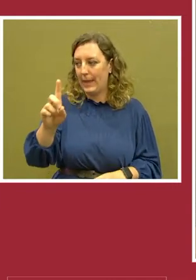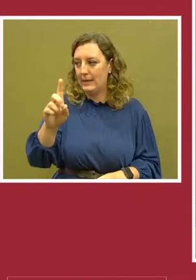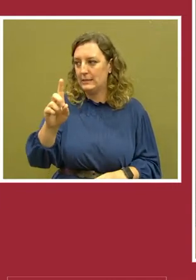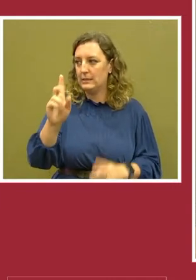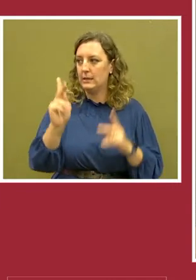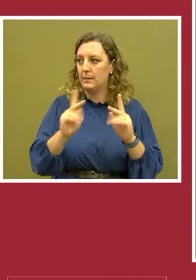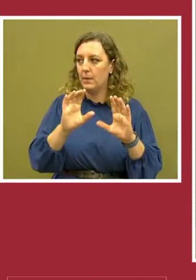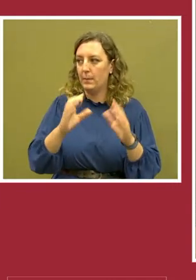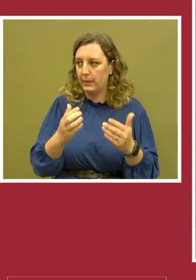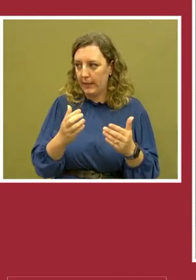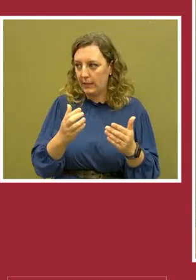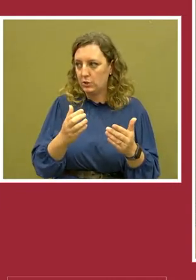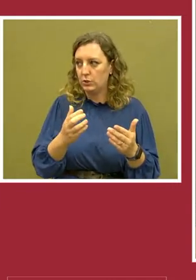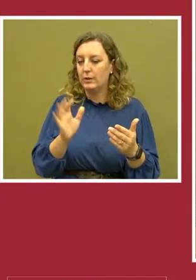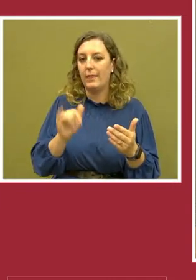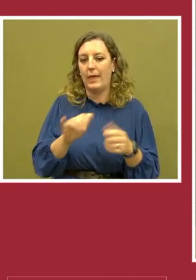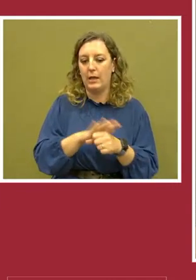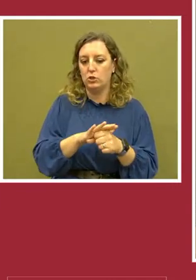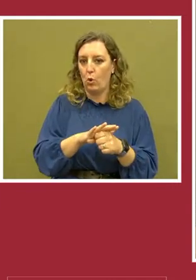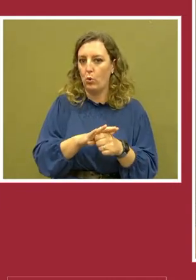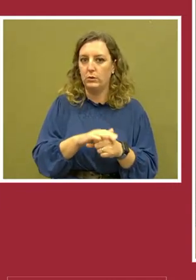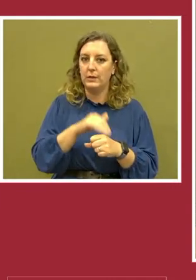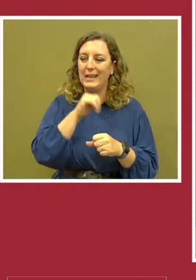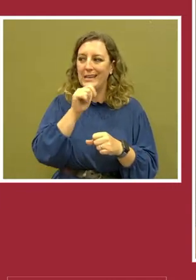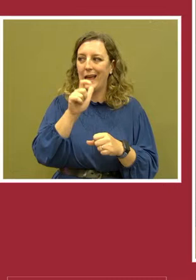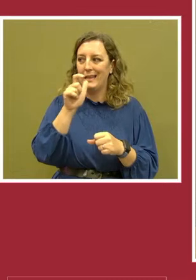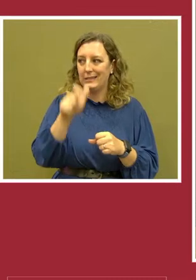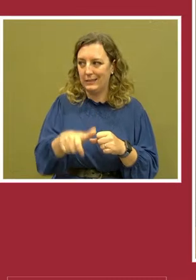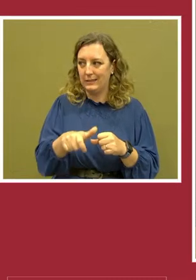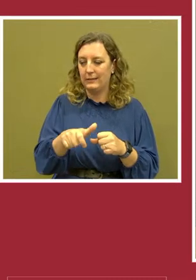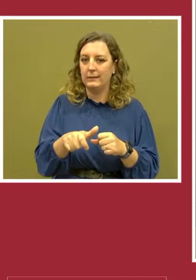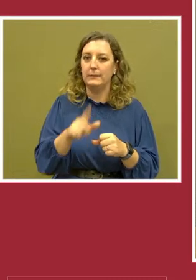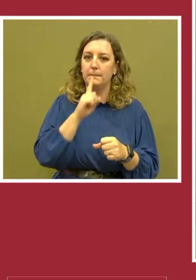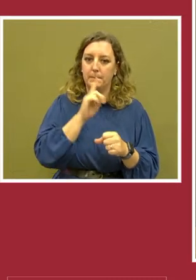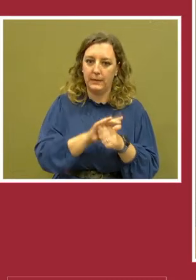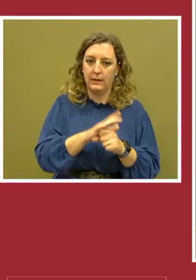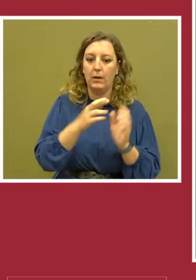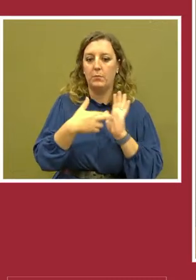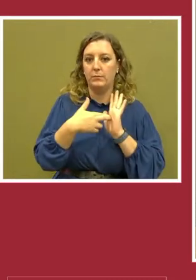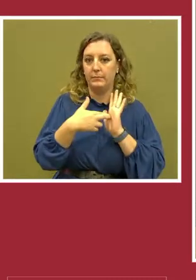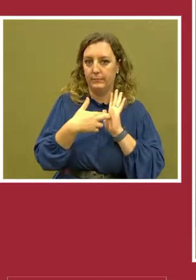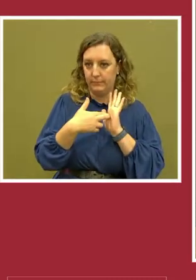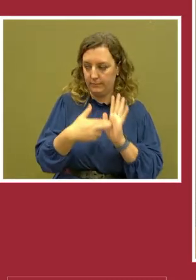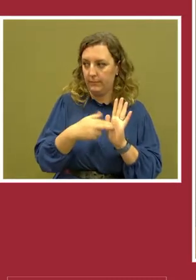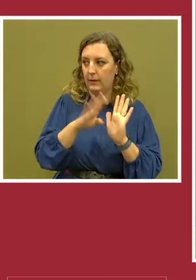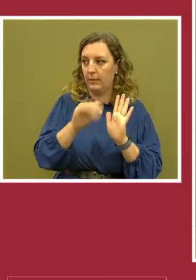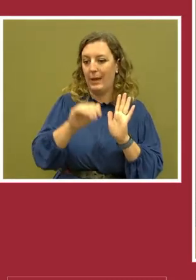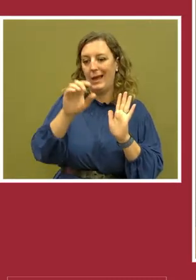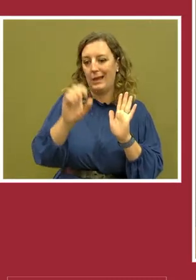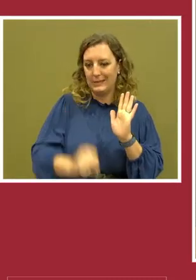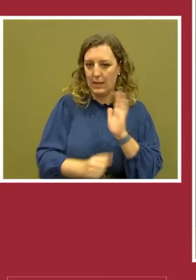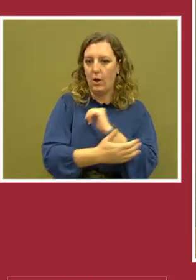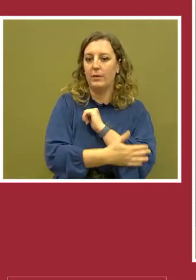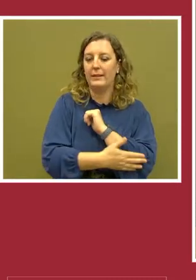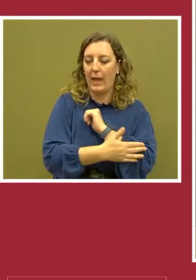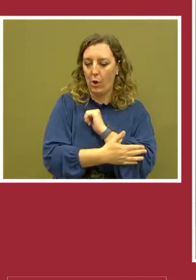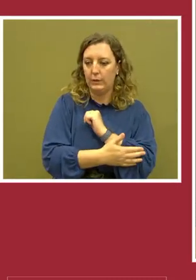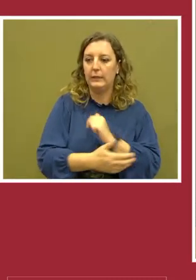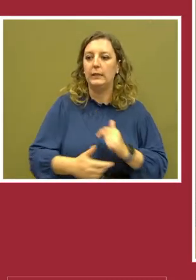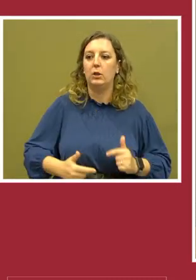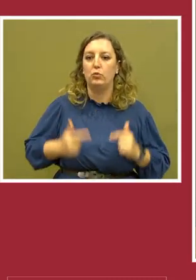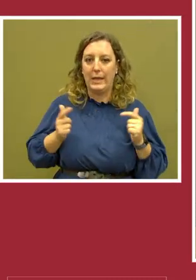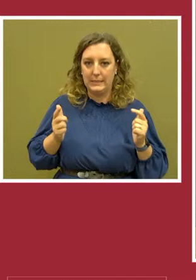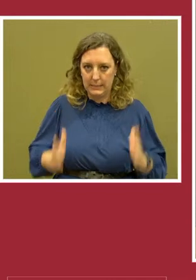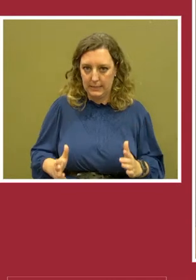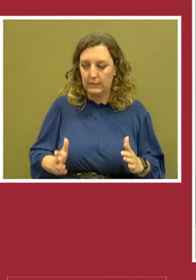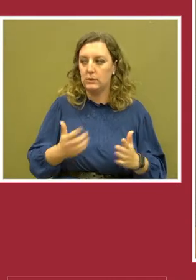meant that zone would not necessarily be guaranteed to be represented by a South County resident, and